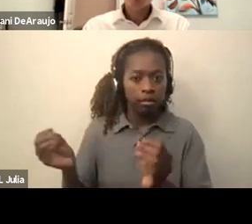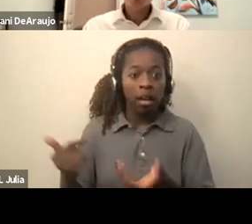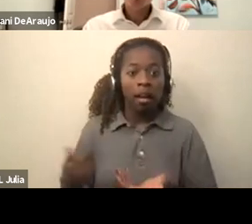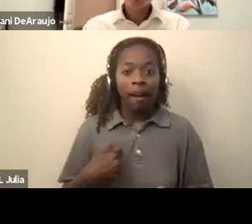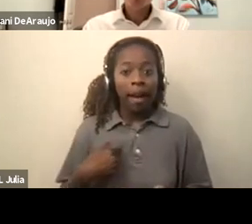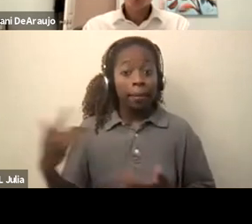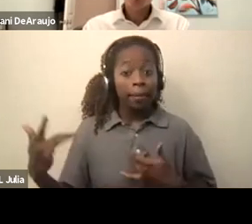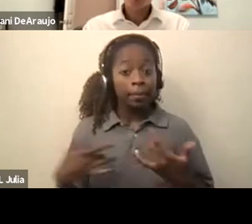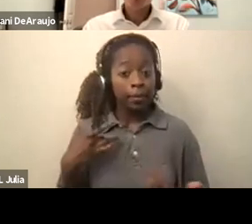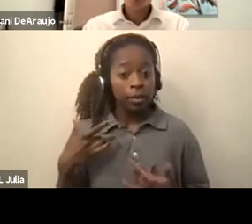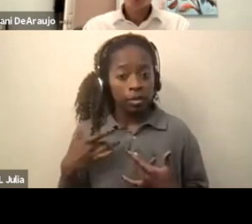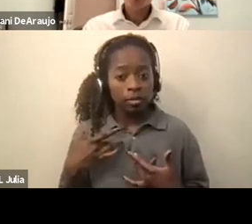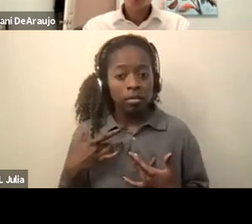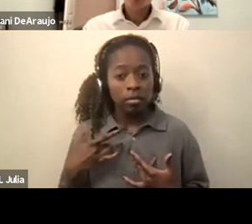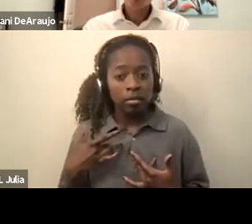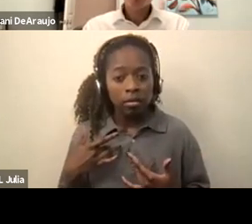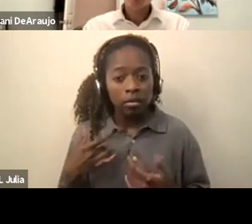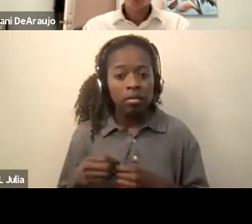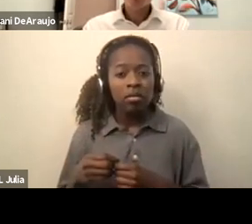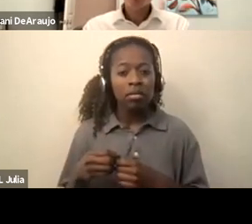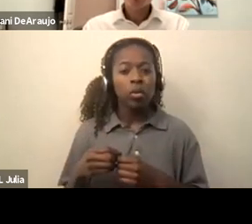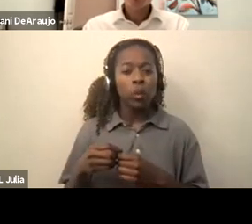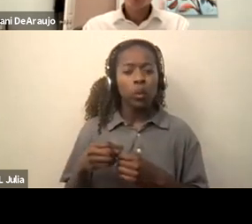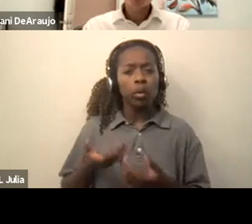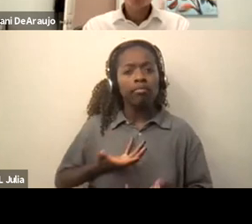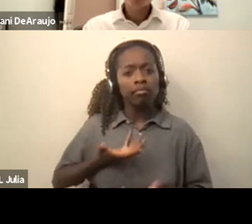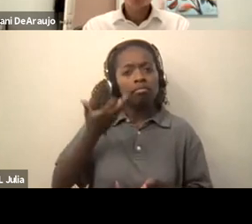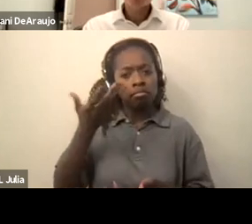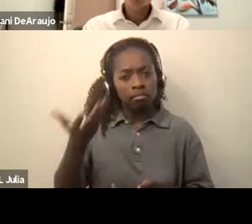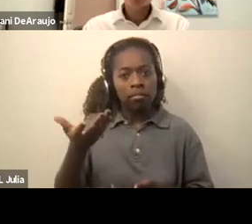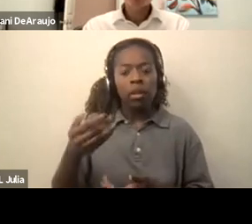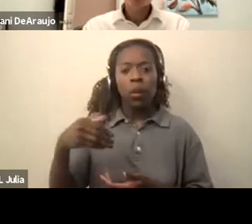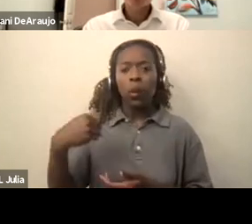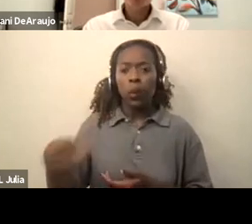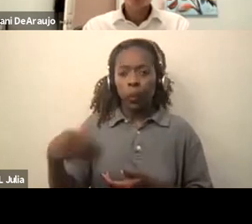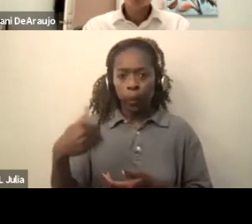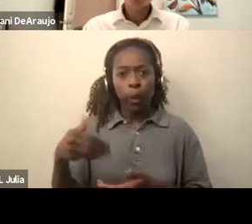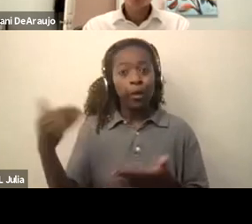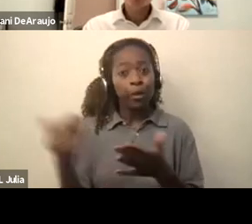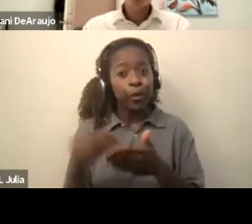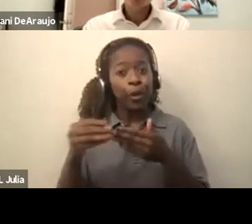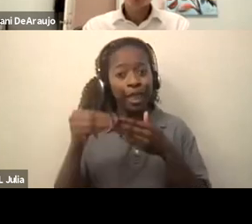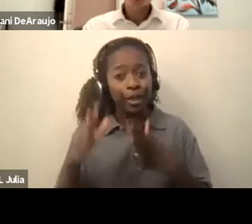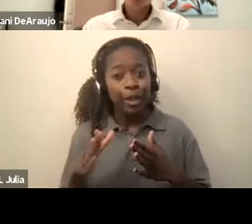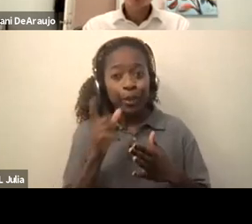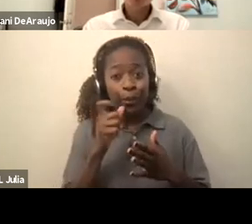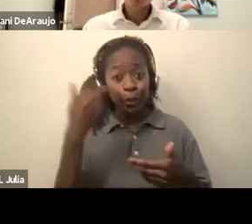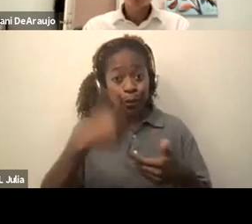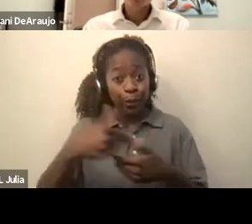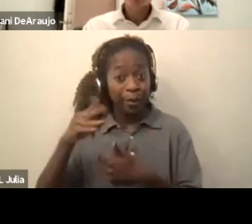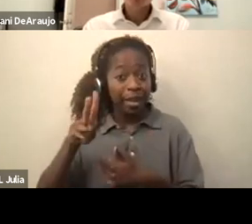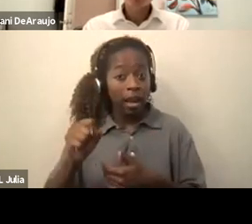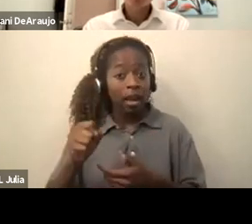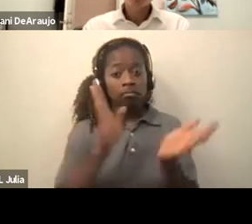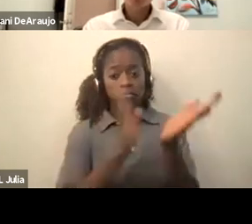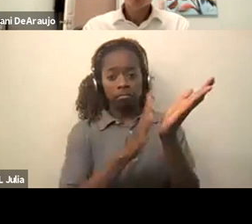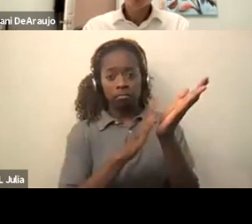congratulations committee on the highly impressive new leaders and congratulate each of them who have joined bps for them